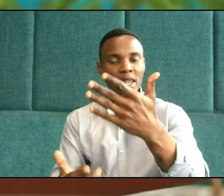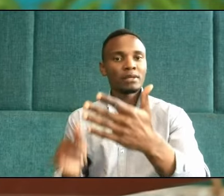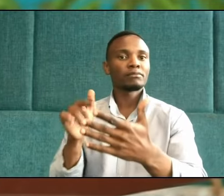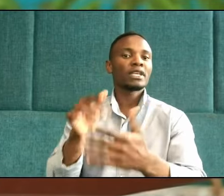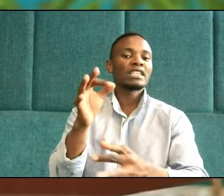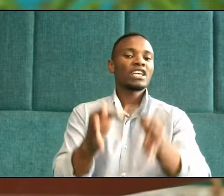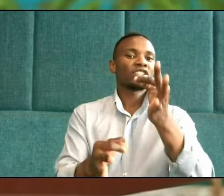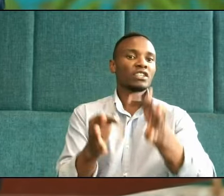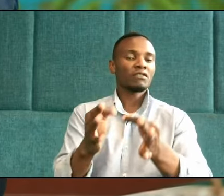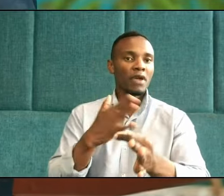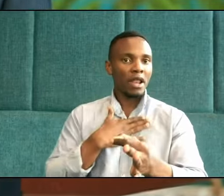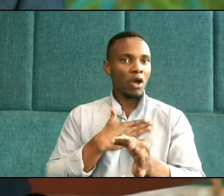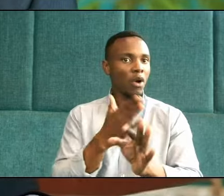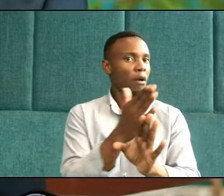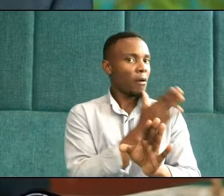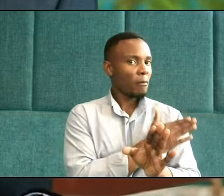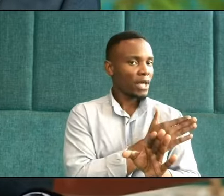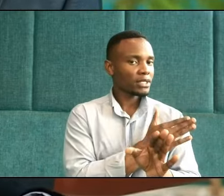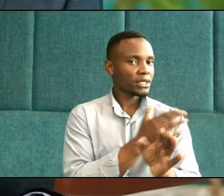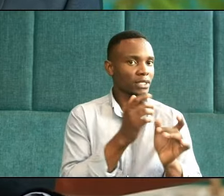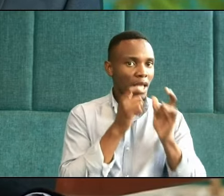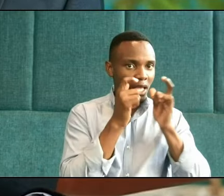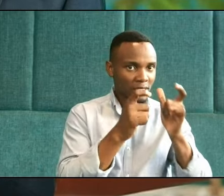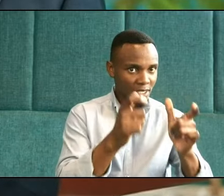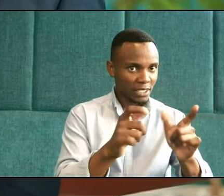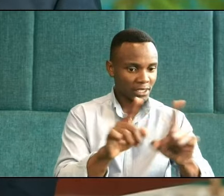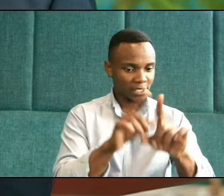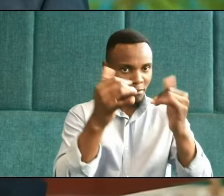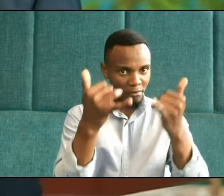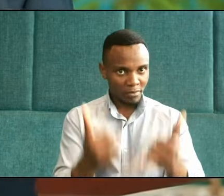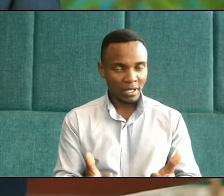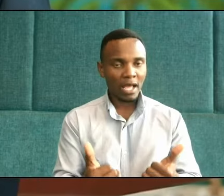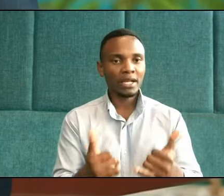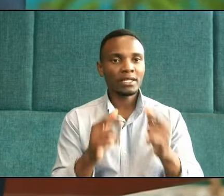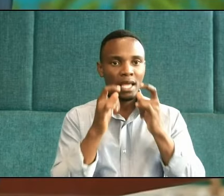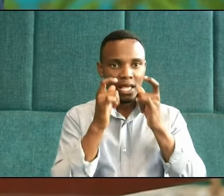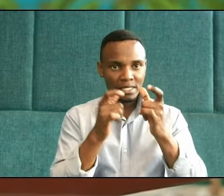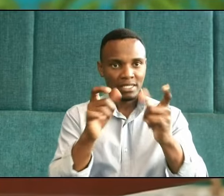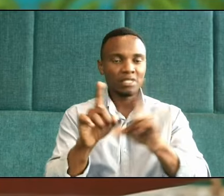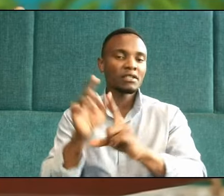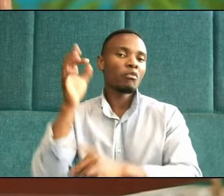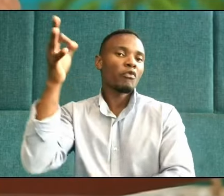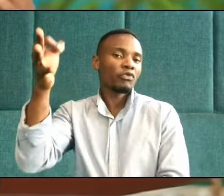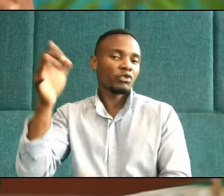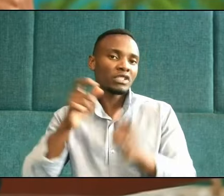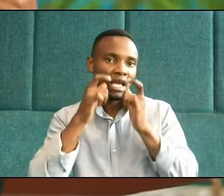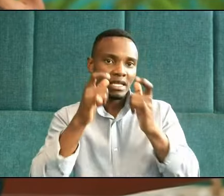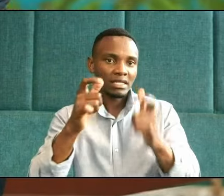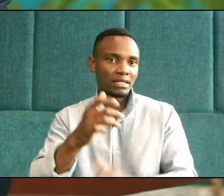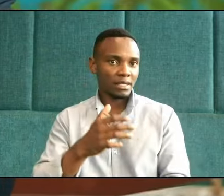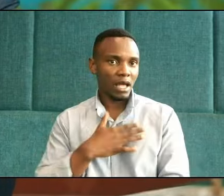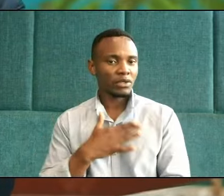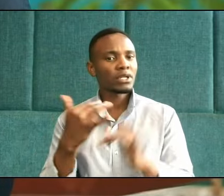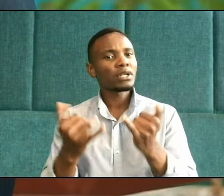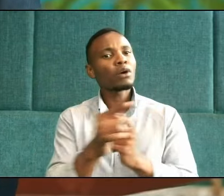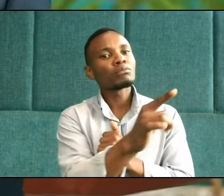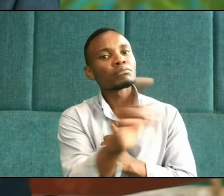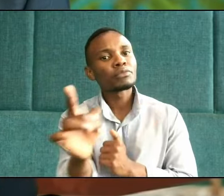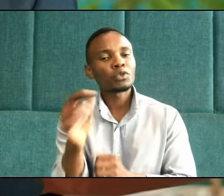sins, present, and even the future sins. And what is required of you and